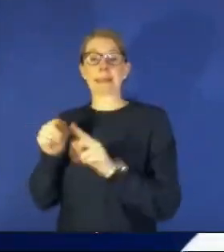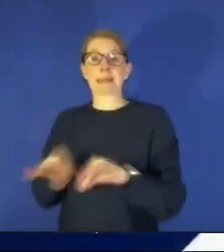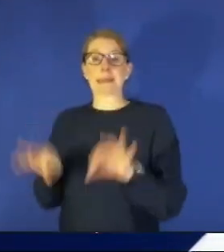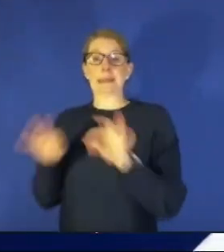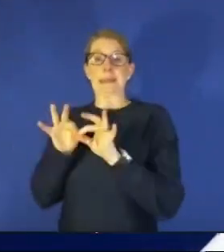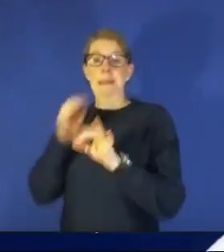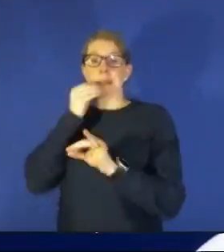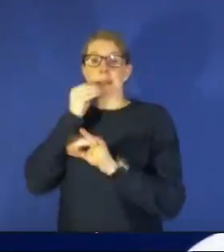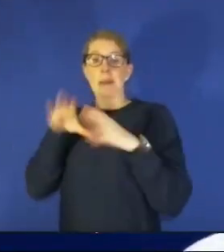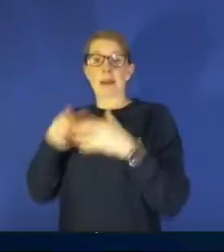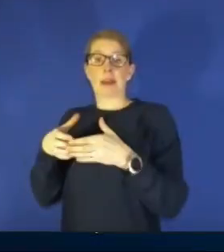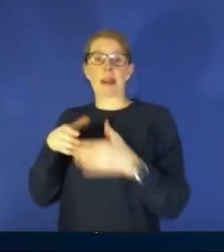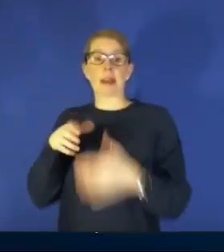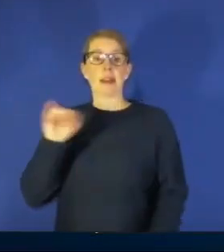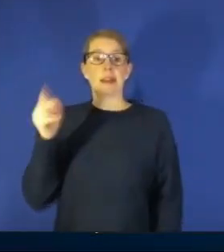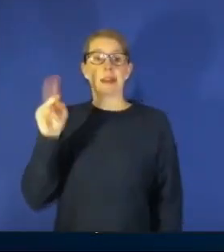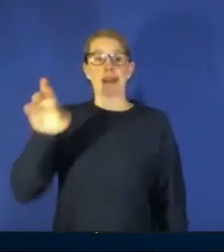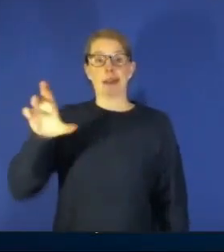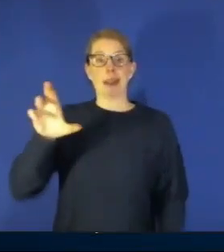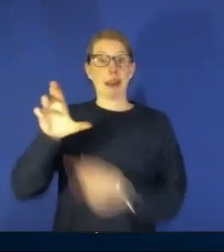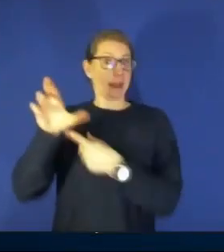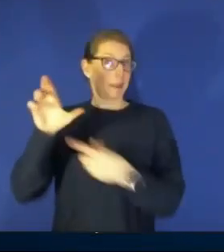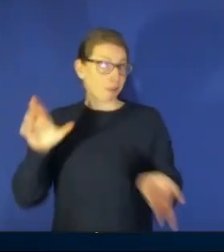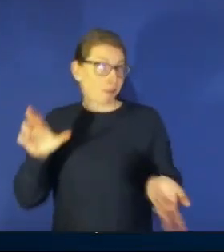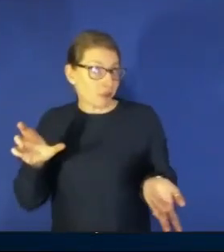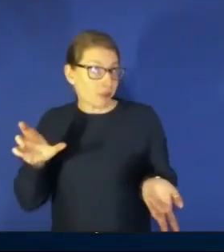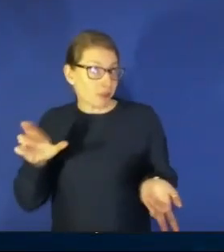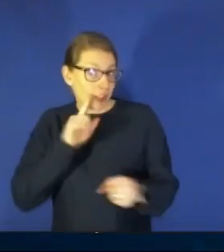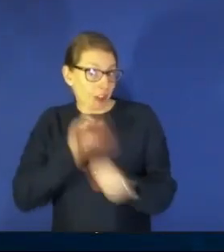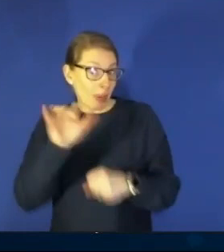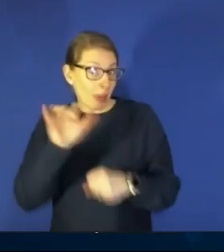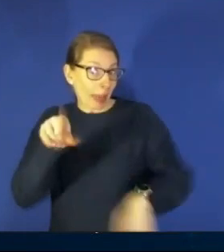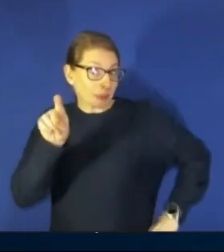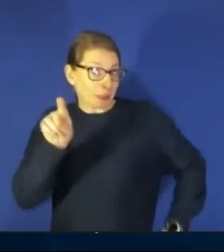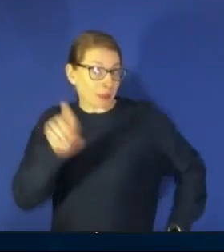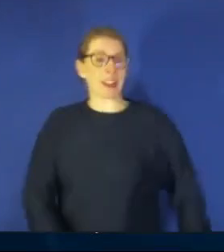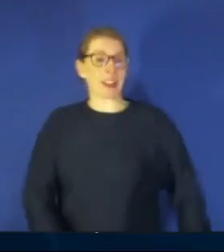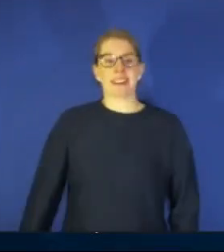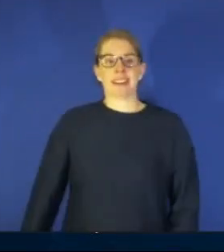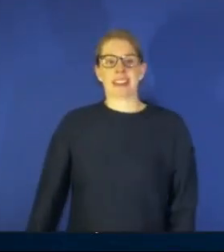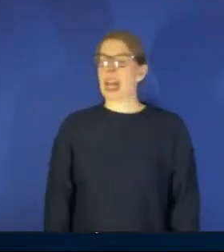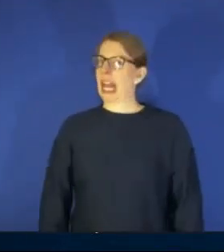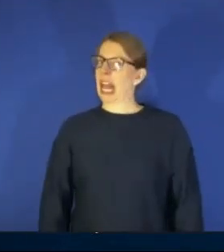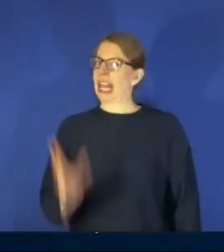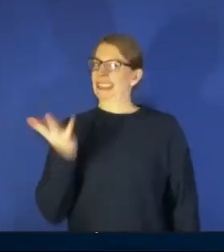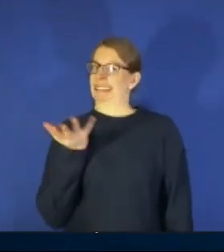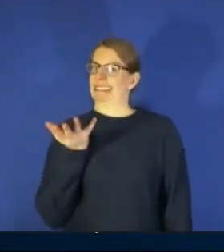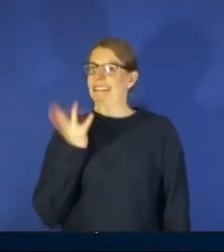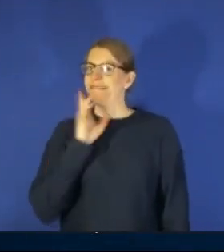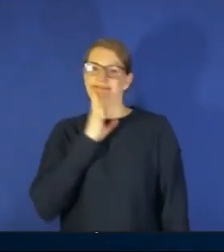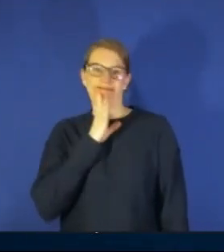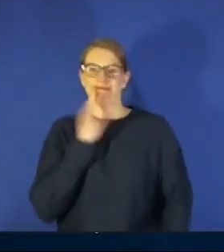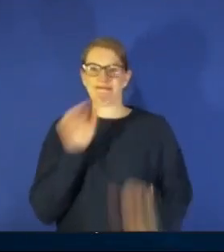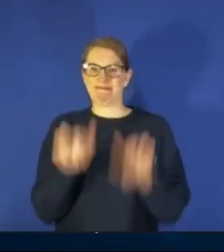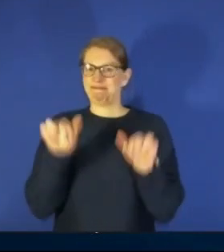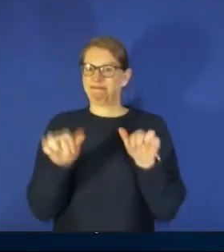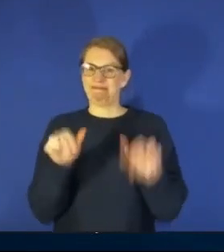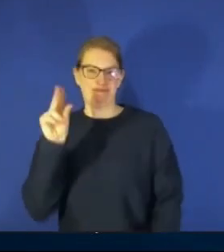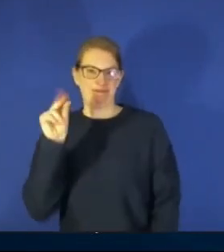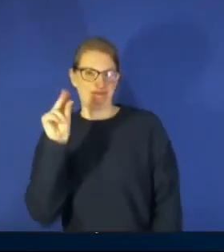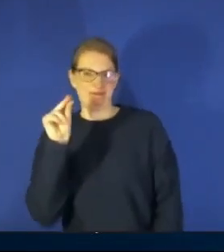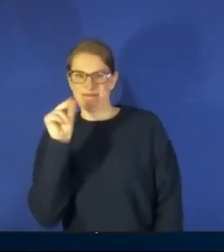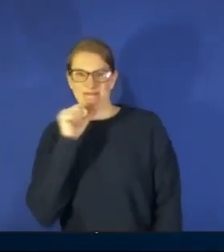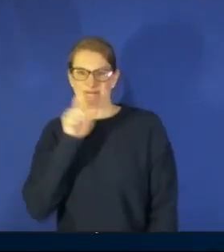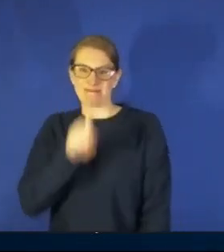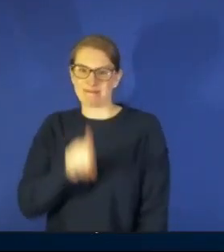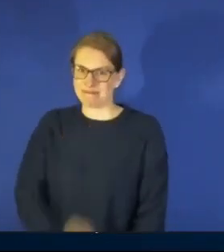Dr. Kalender-Rich to confirm that for us, please? I'm not sure. What